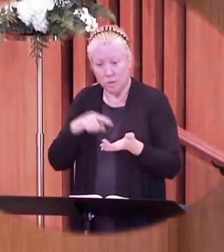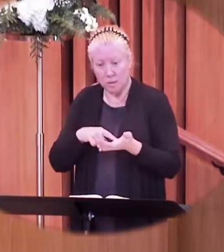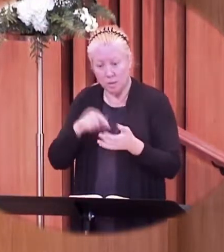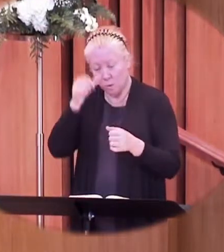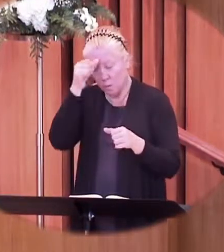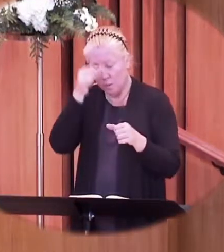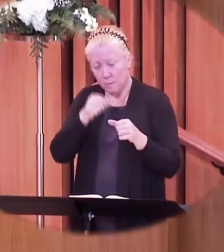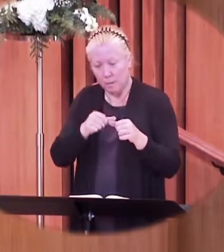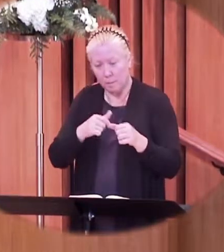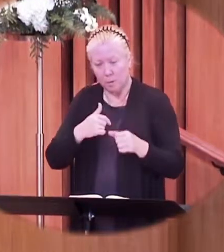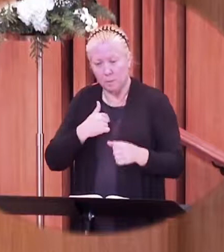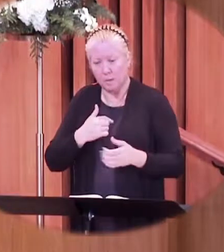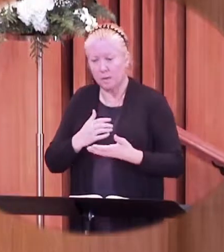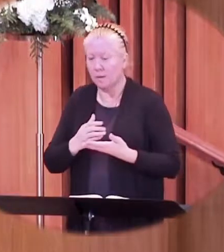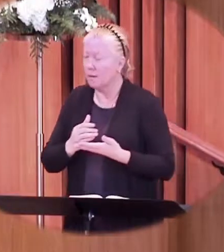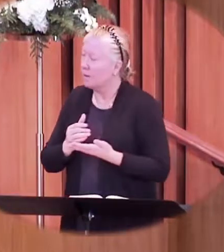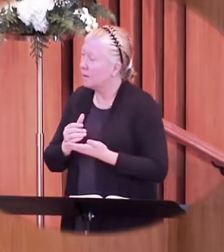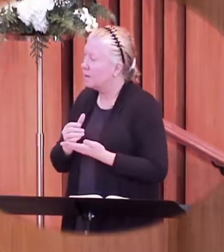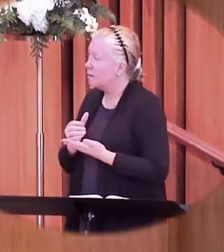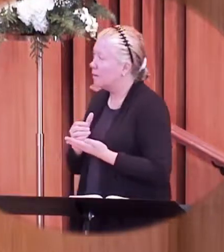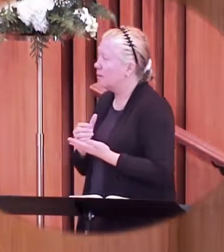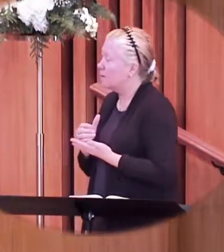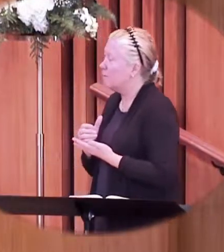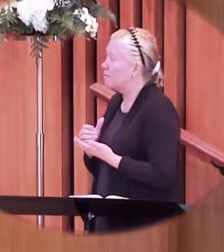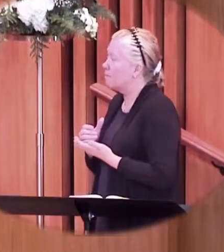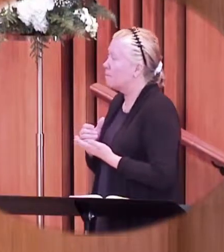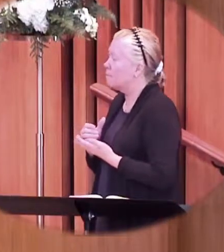memory of me."